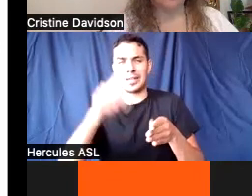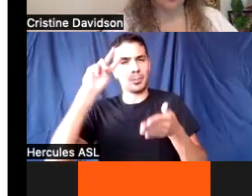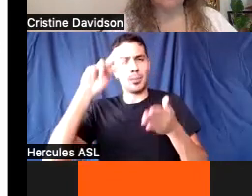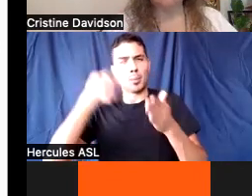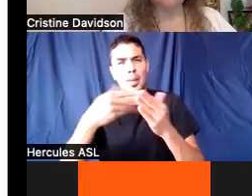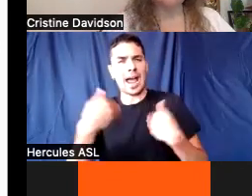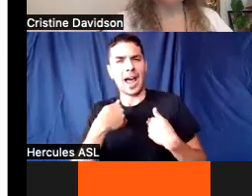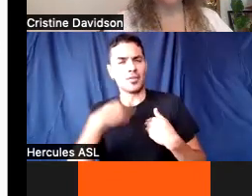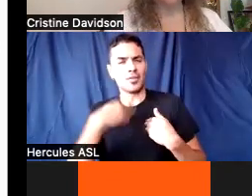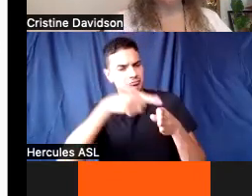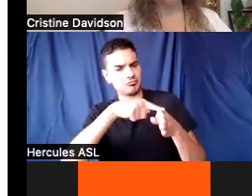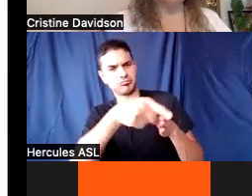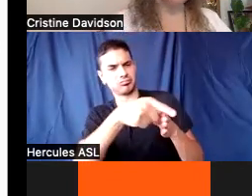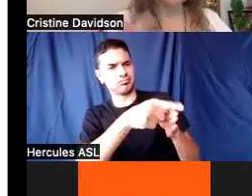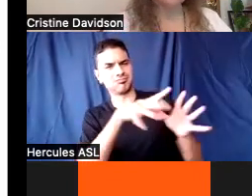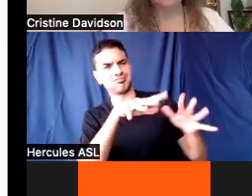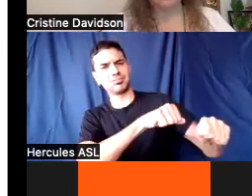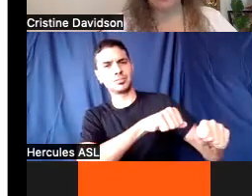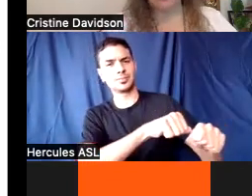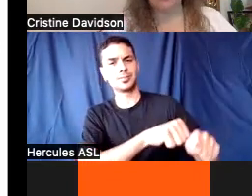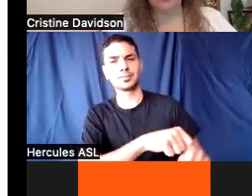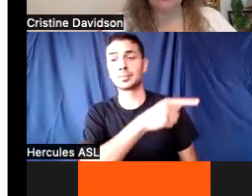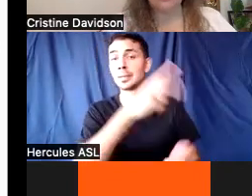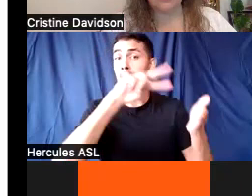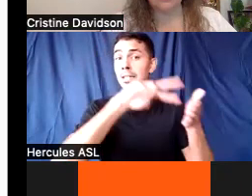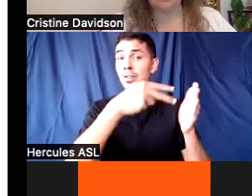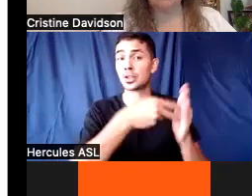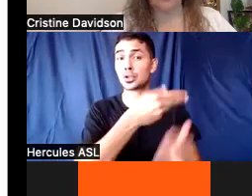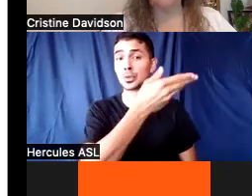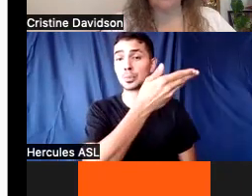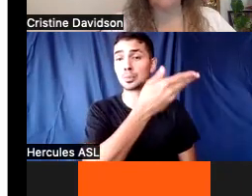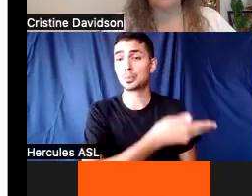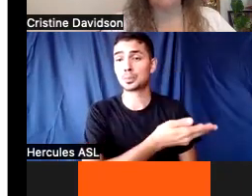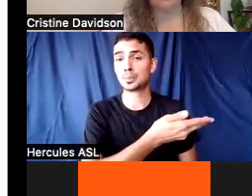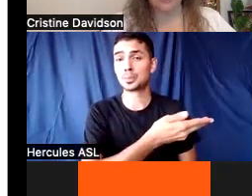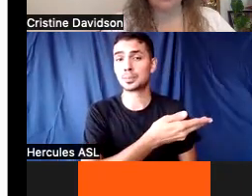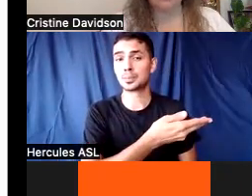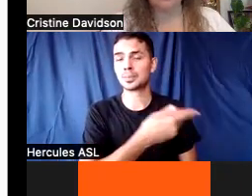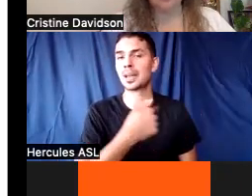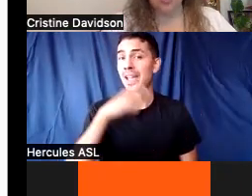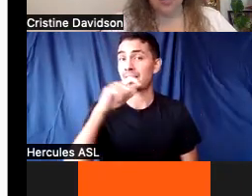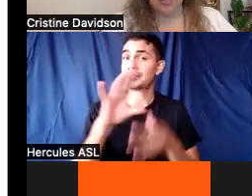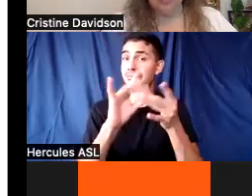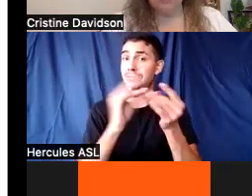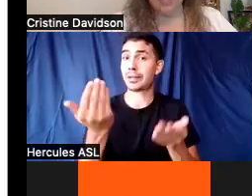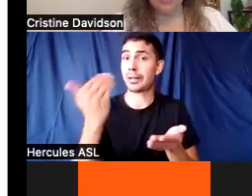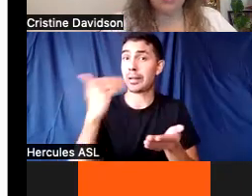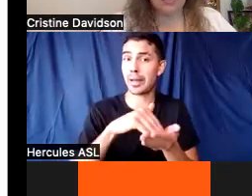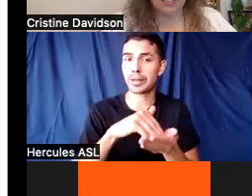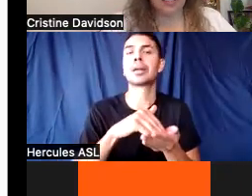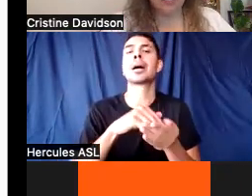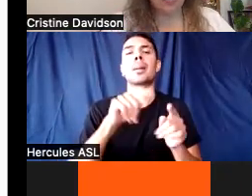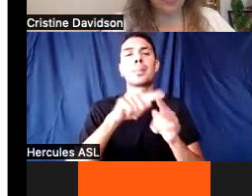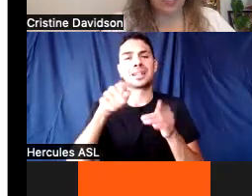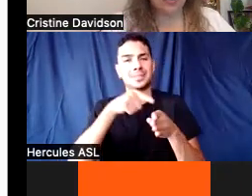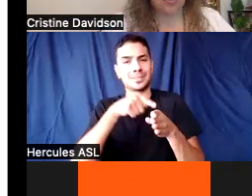So by definition, well, I guess I just said all that. I don't have to say it again, right? Really specific tactics. And